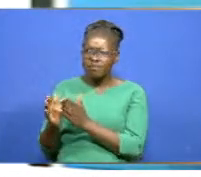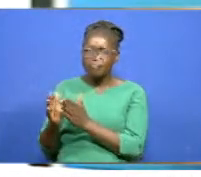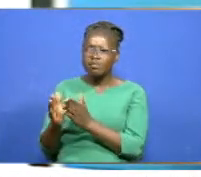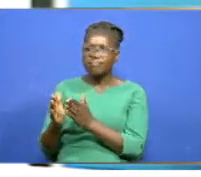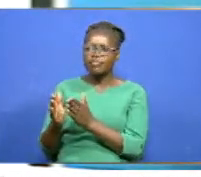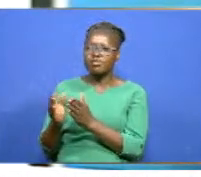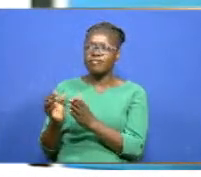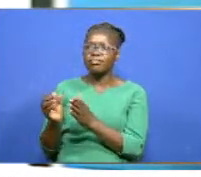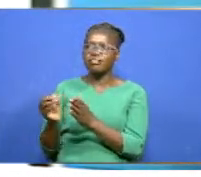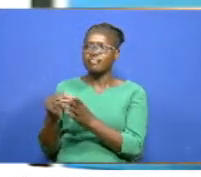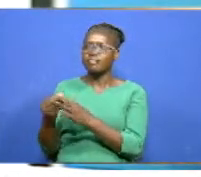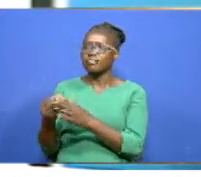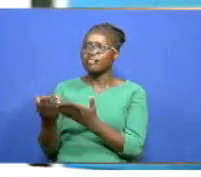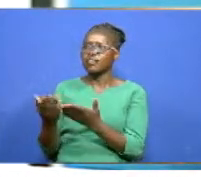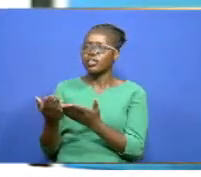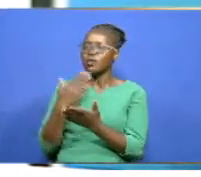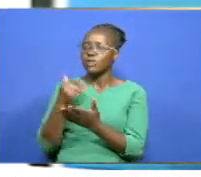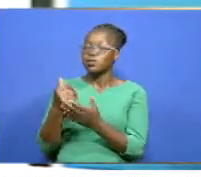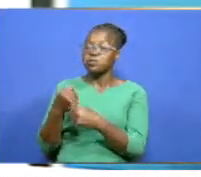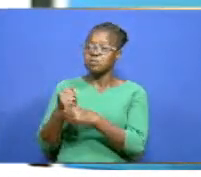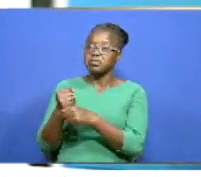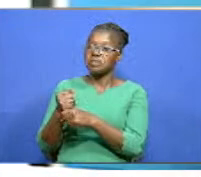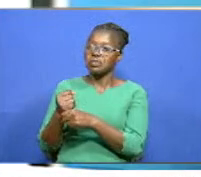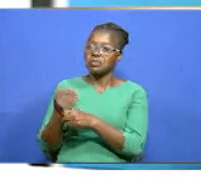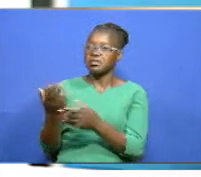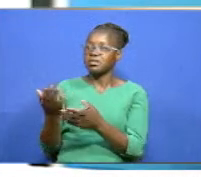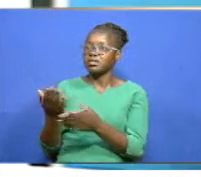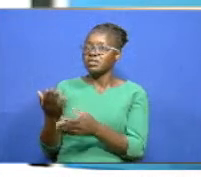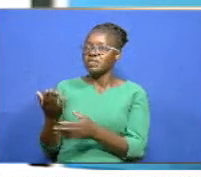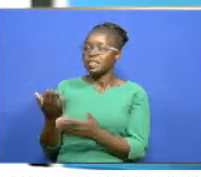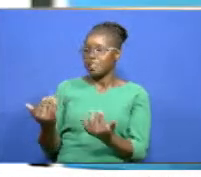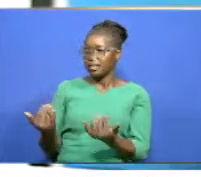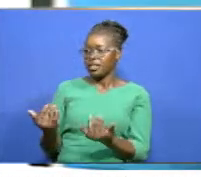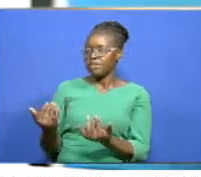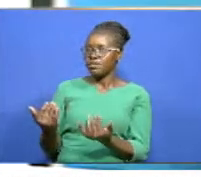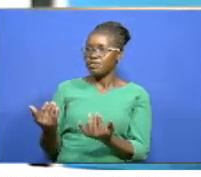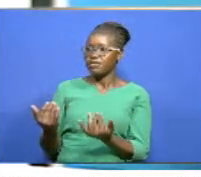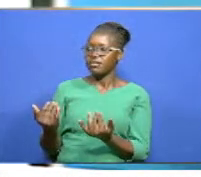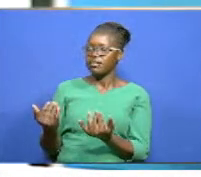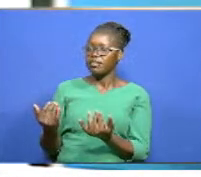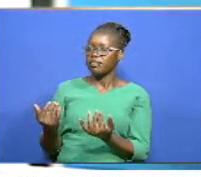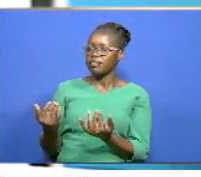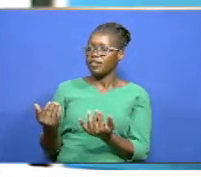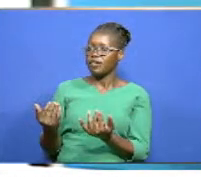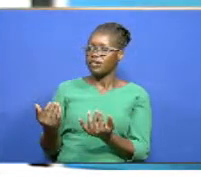wanting also to create a scenario where, you know, you're now looking at the